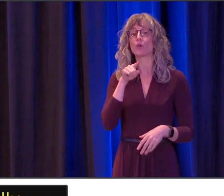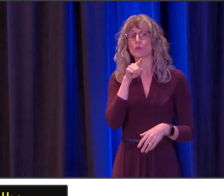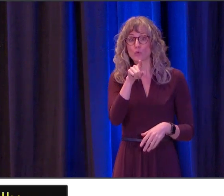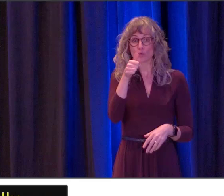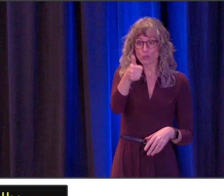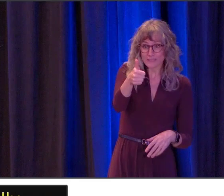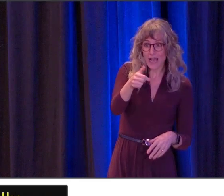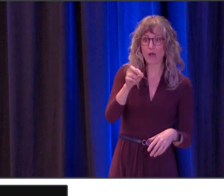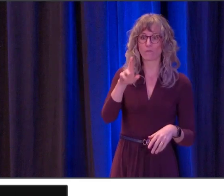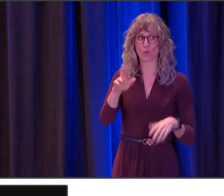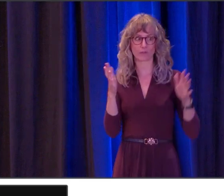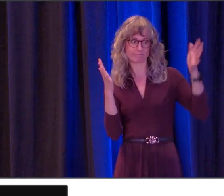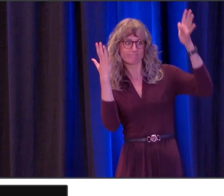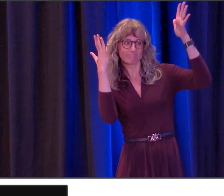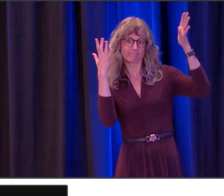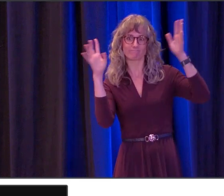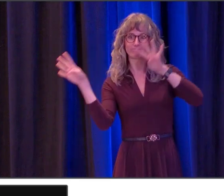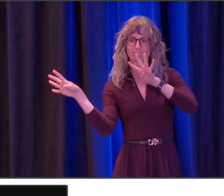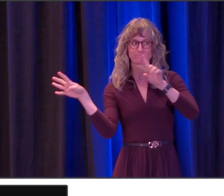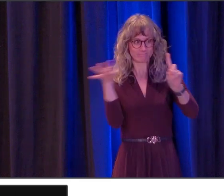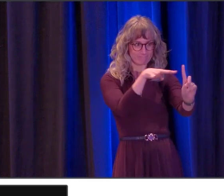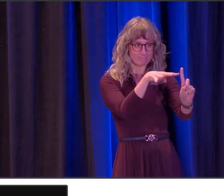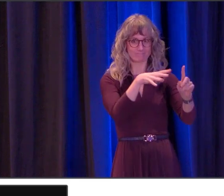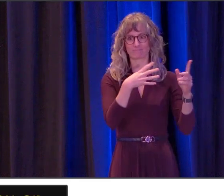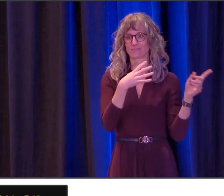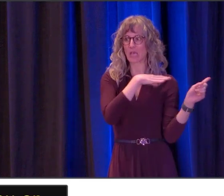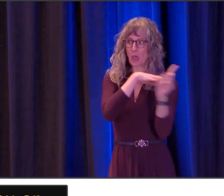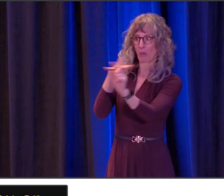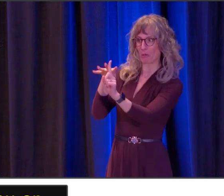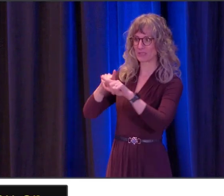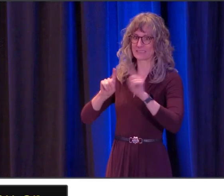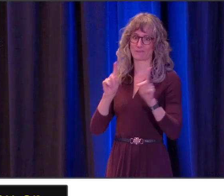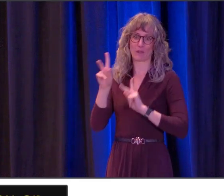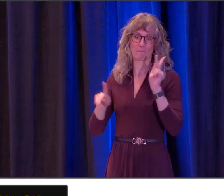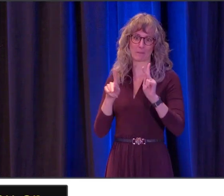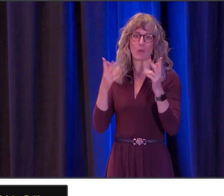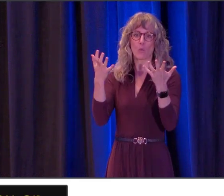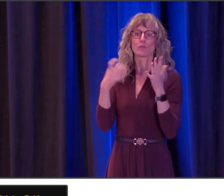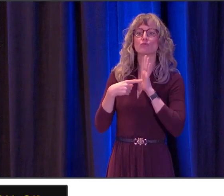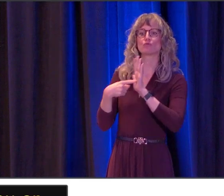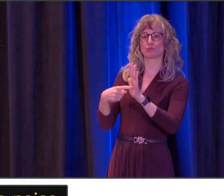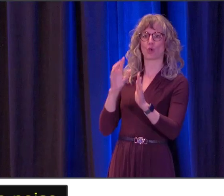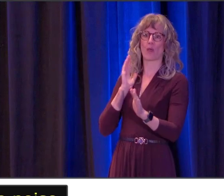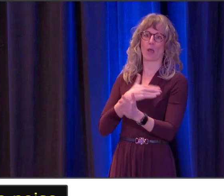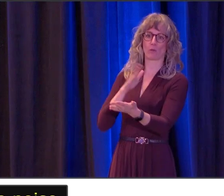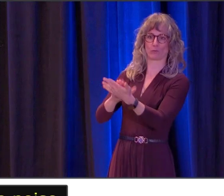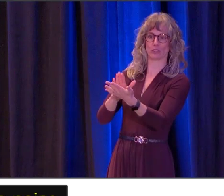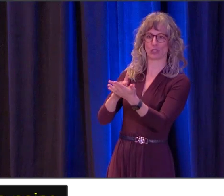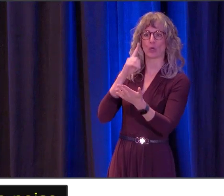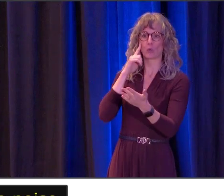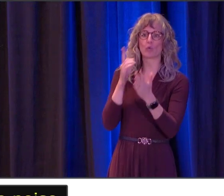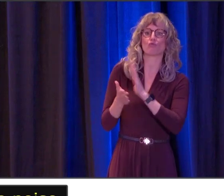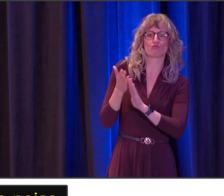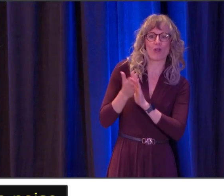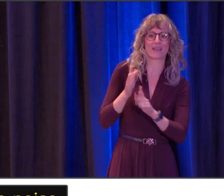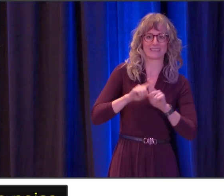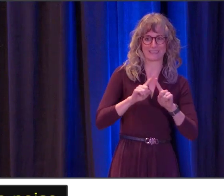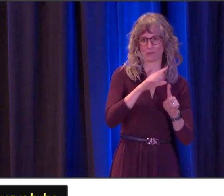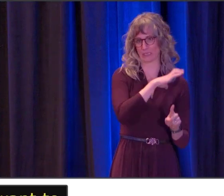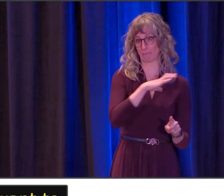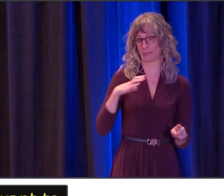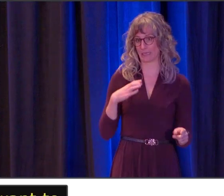could make some noise or draw attention to yourselves, I want to send a bit of appreciation to all these folks who've been working hard.